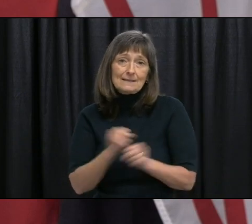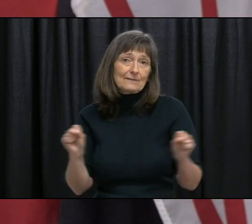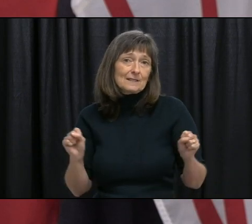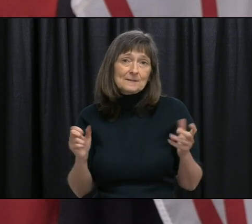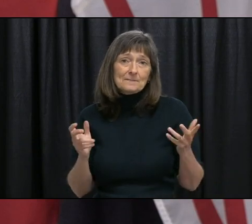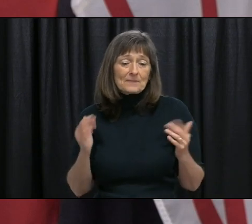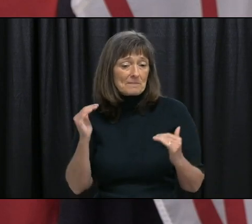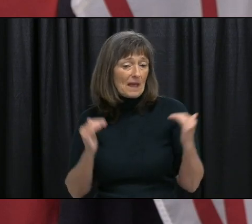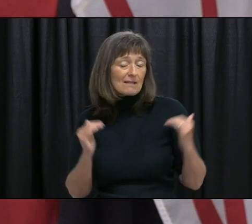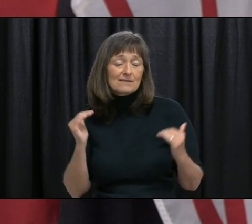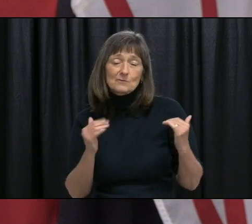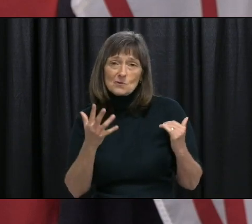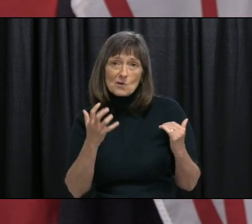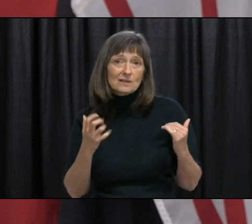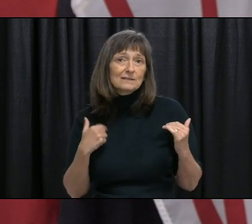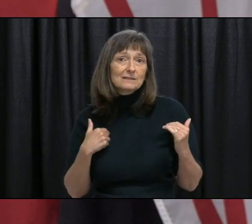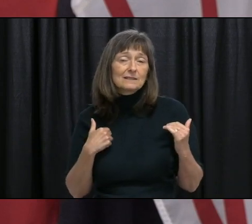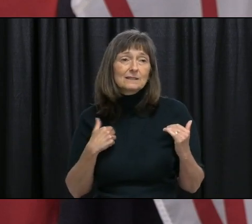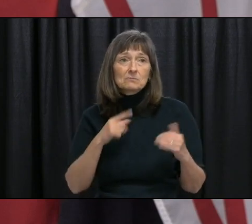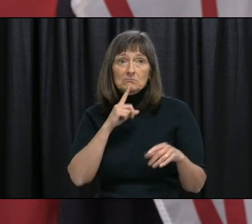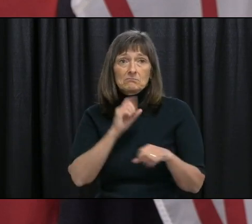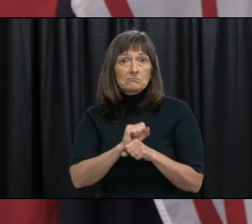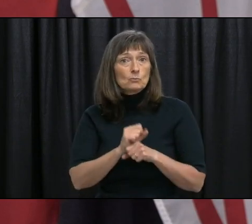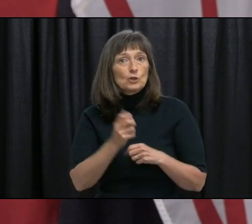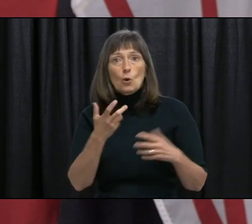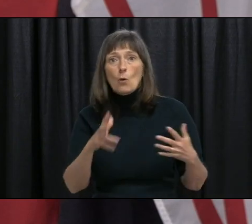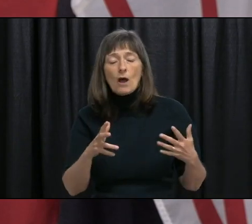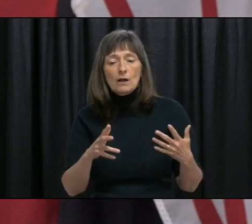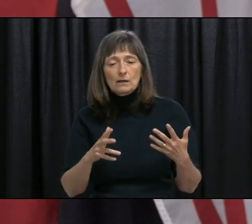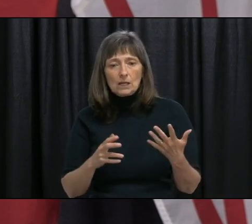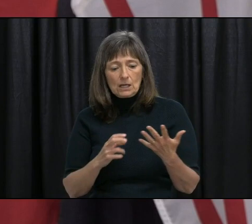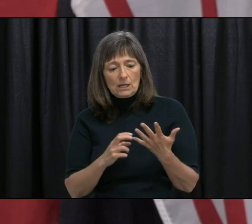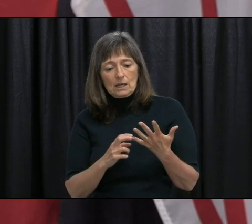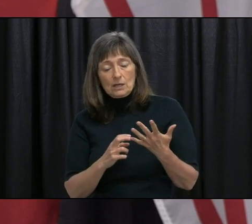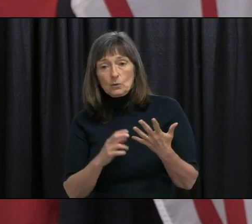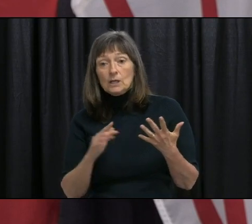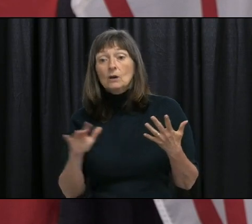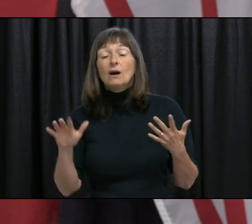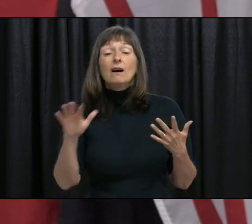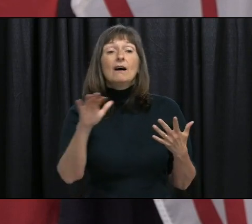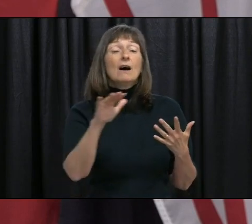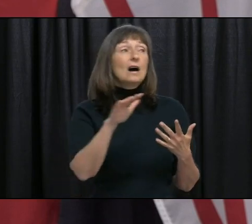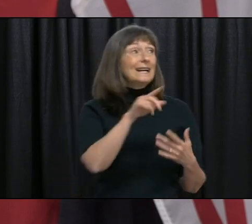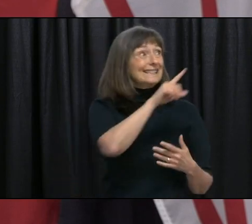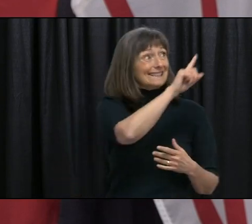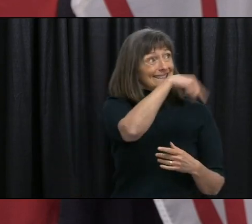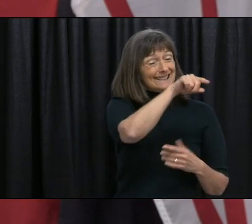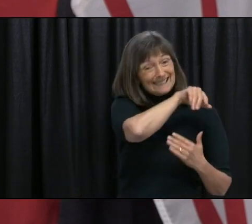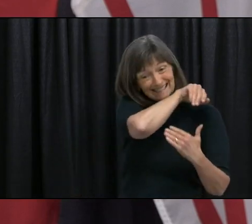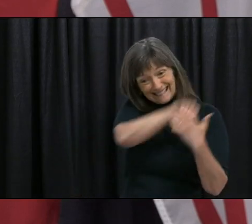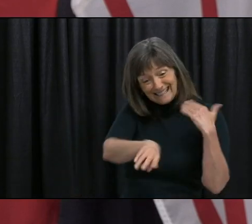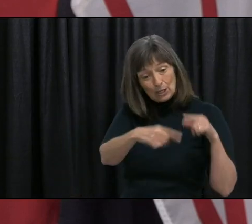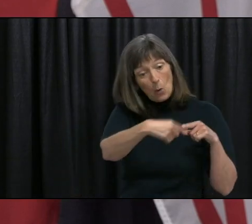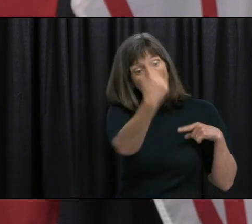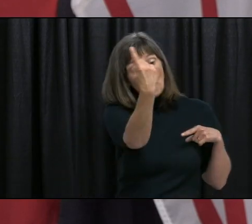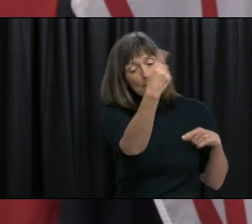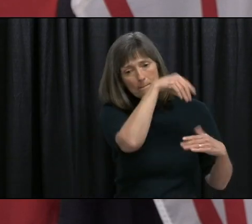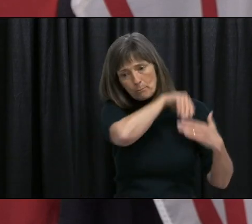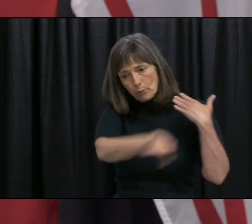to find ourselves in a situation where we fall back into an alert system, and the impact that would have on the economy would